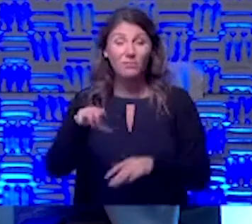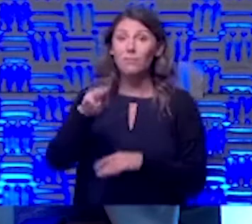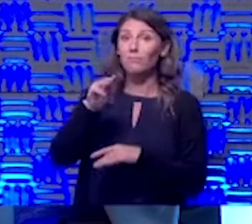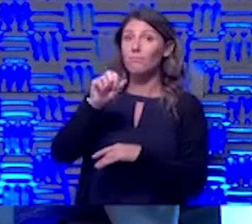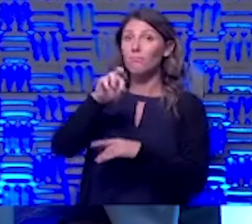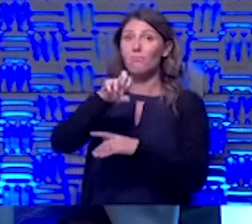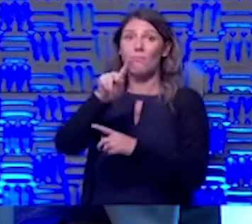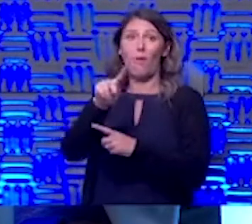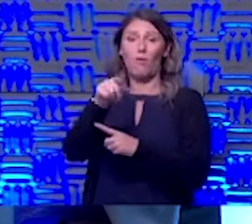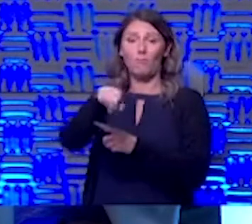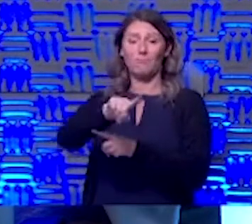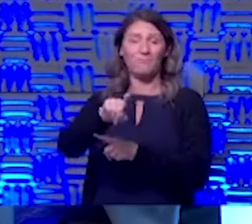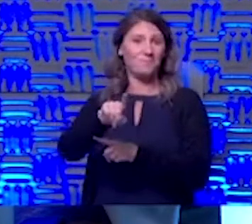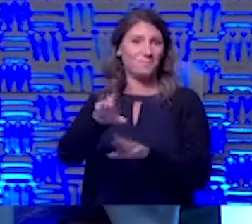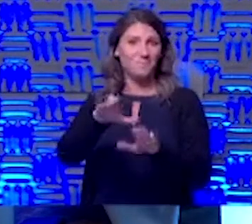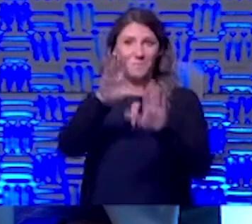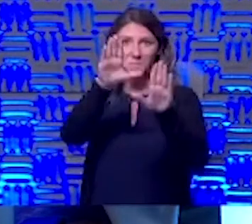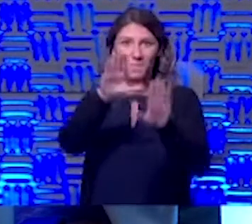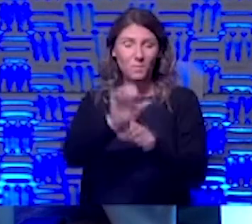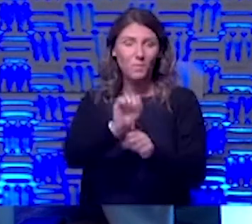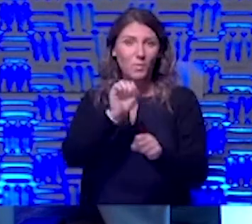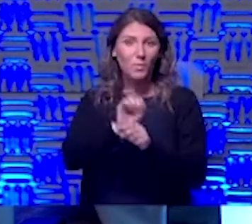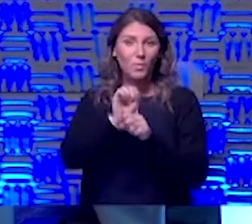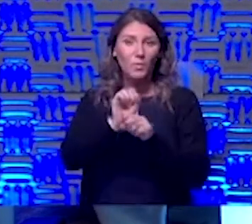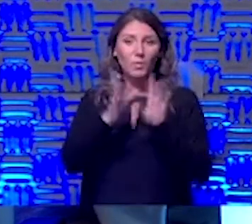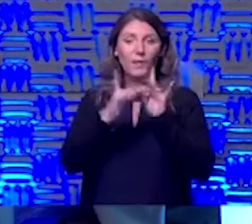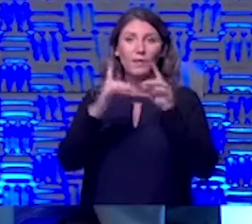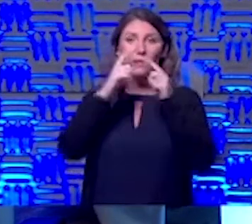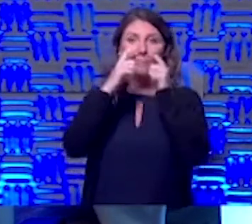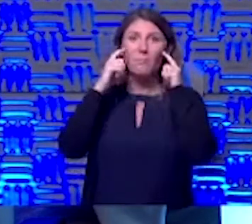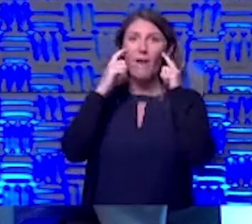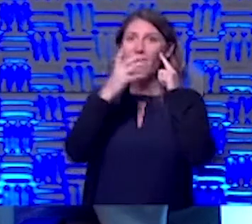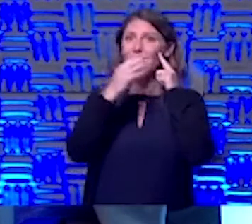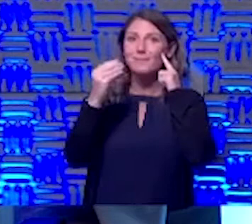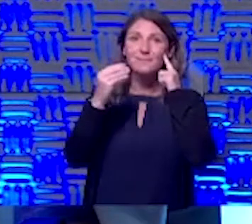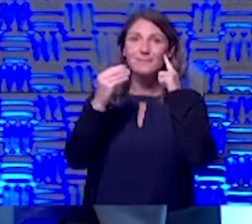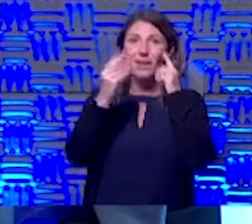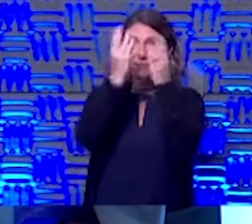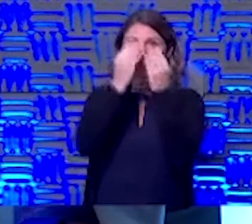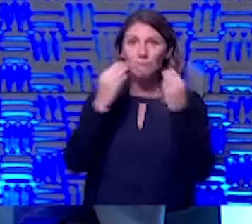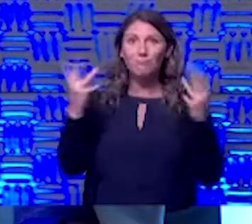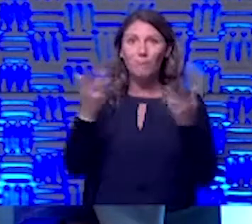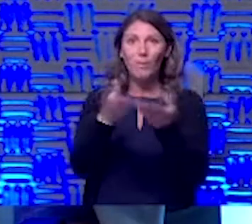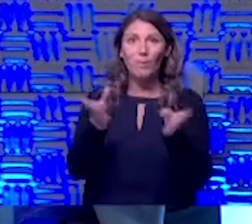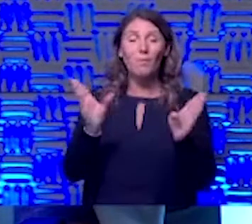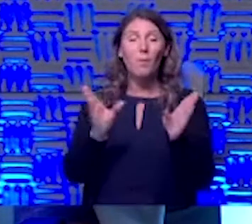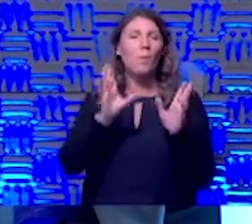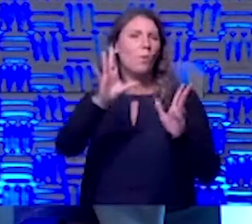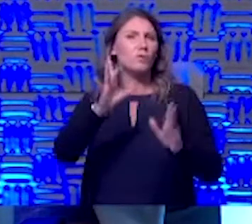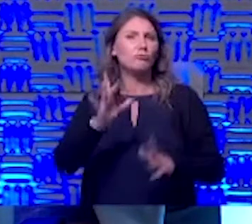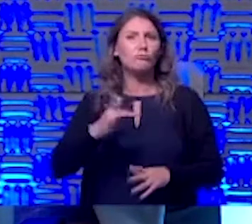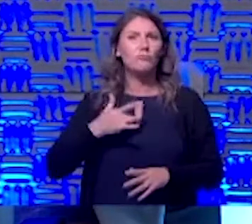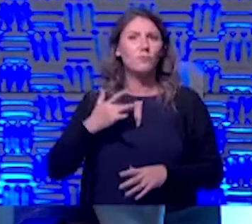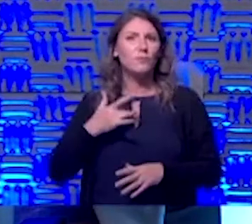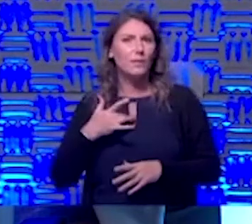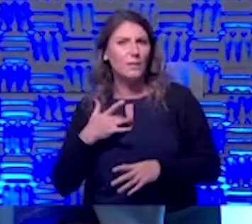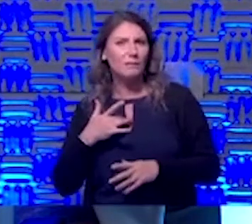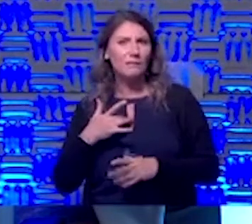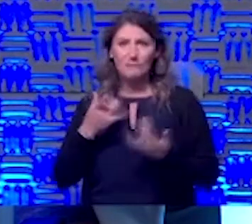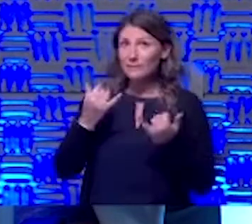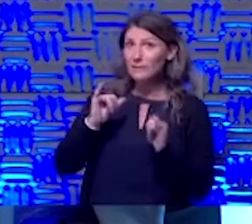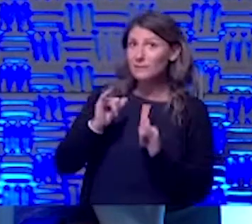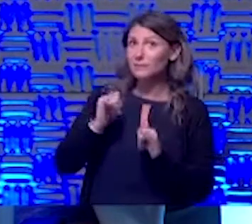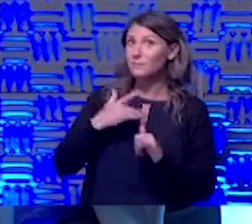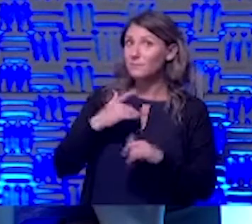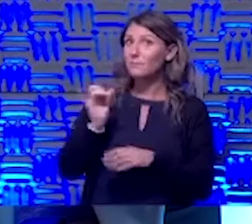this mask, masking folks and trying to get that out into the public. What's your sense? If you've had the virus, it still feels like a mask is going to be a